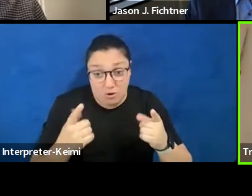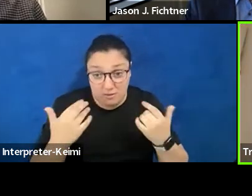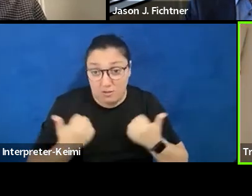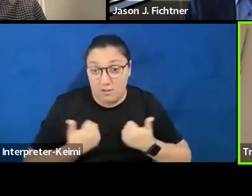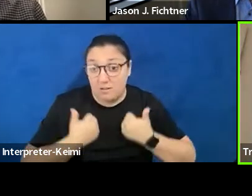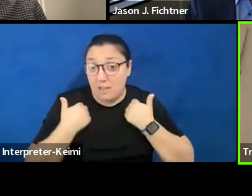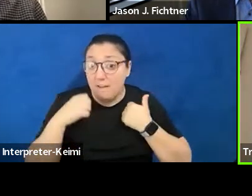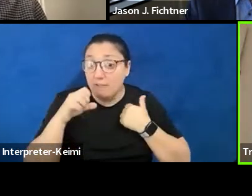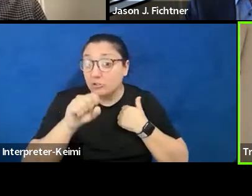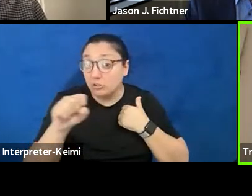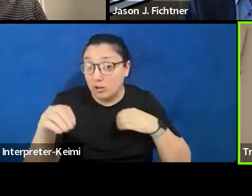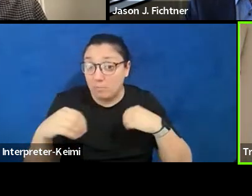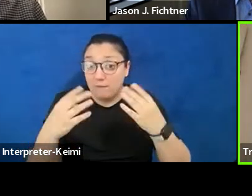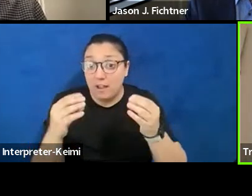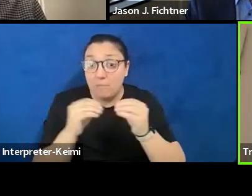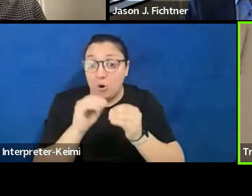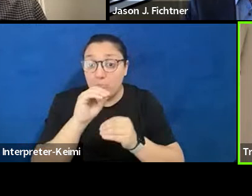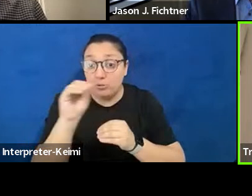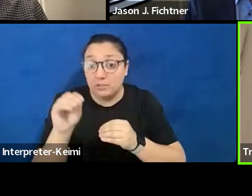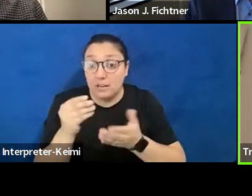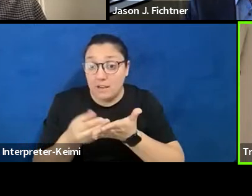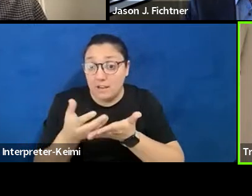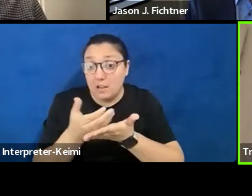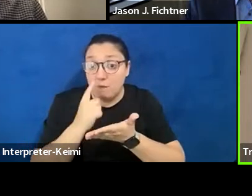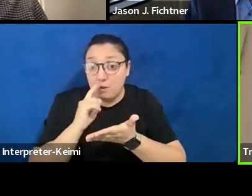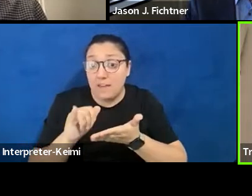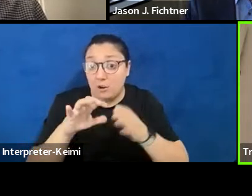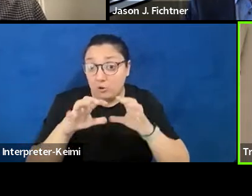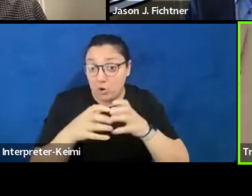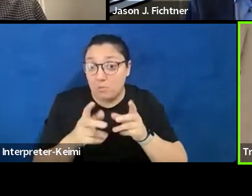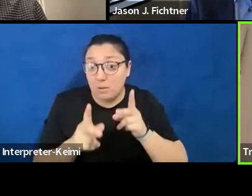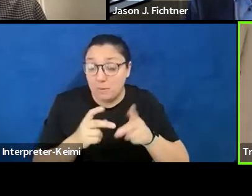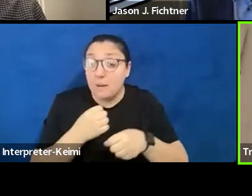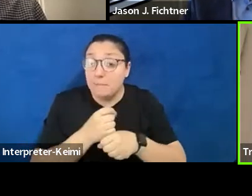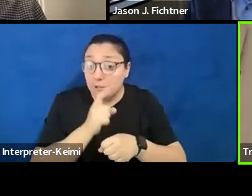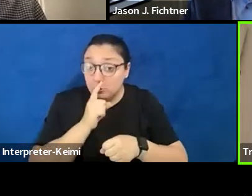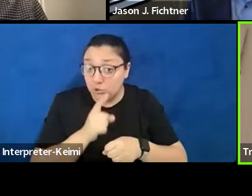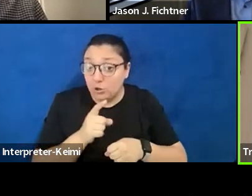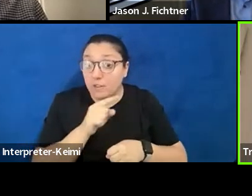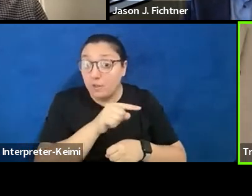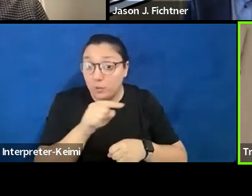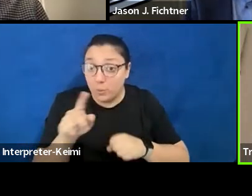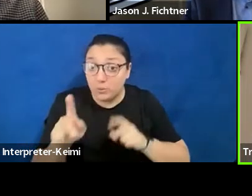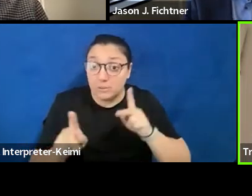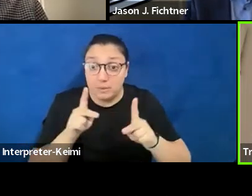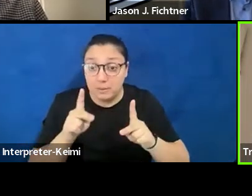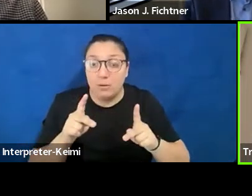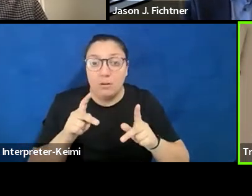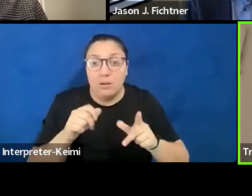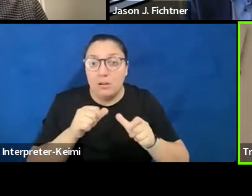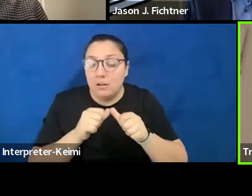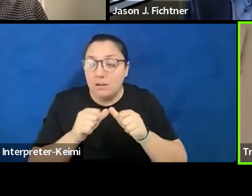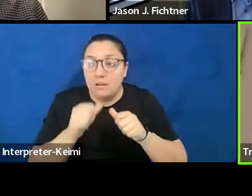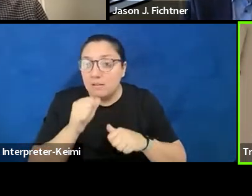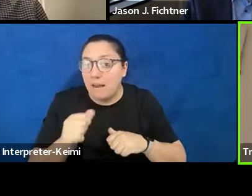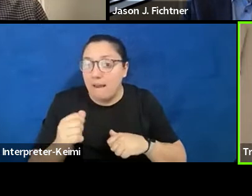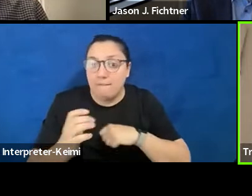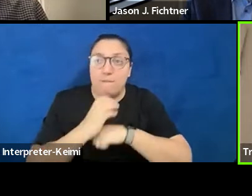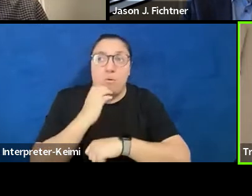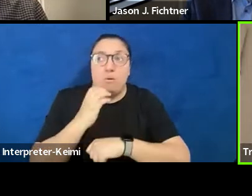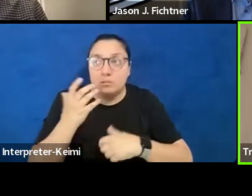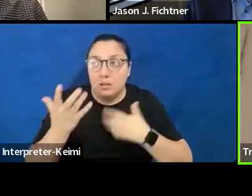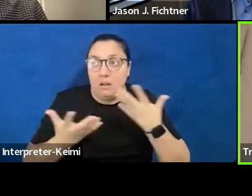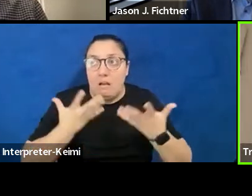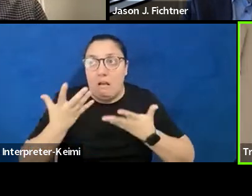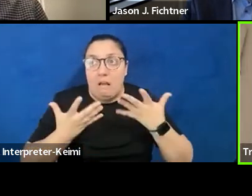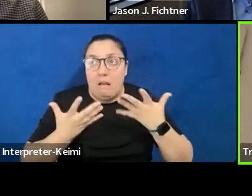Security provides a greater percentage of income for them. And so it ensures that they're not then forced into a situation where, because of